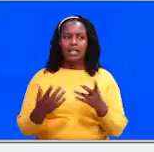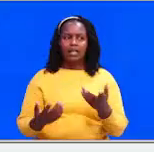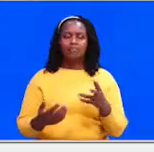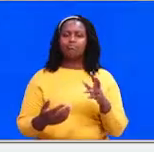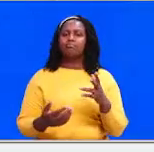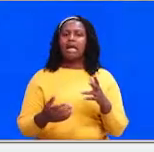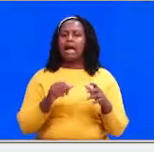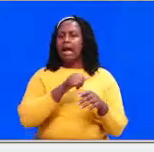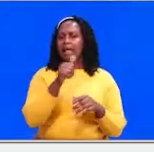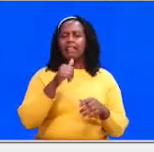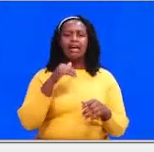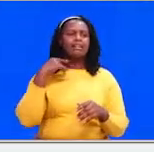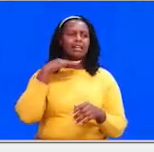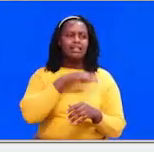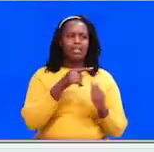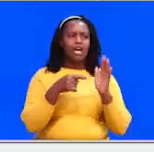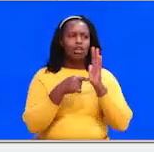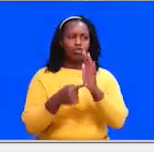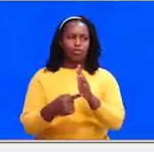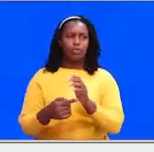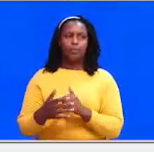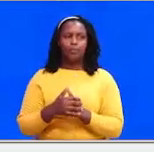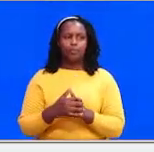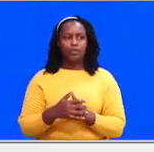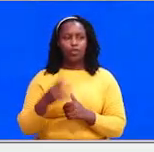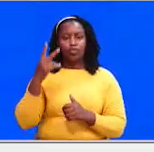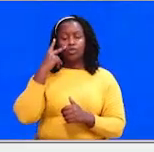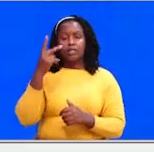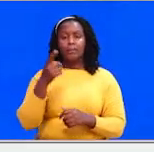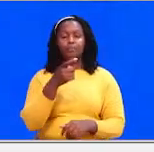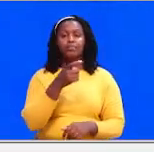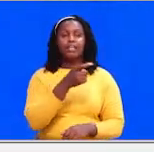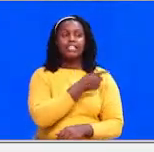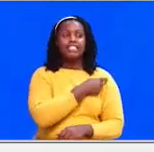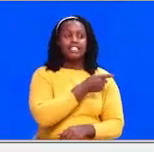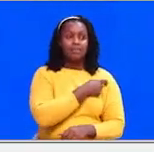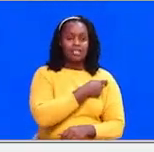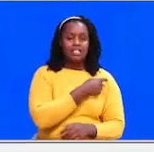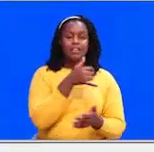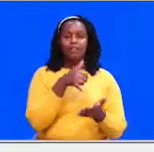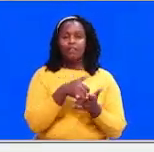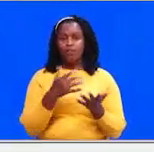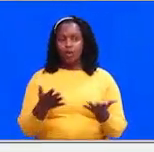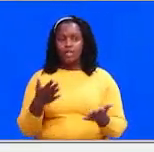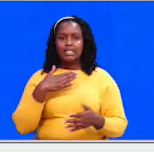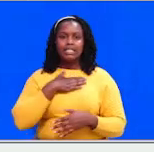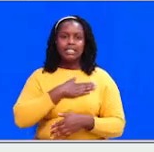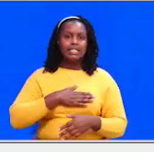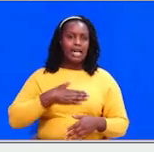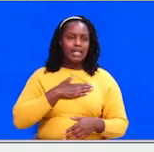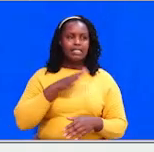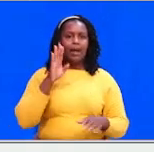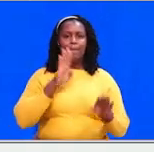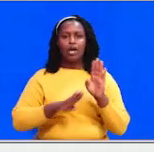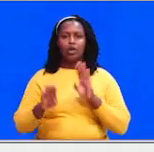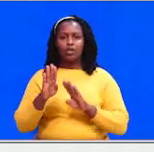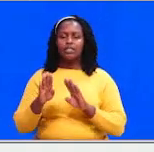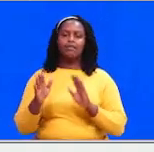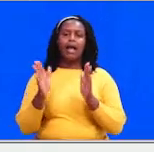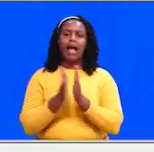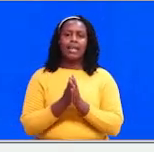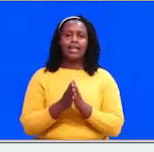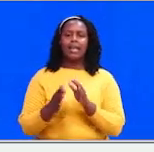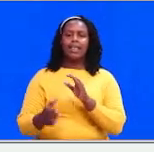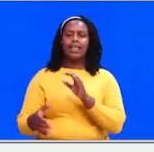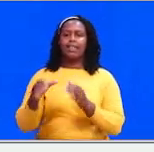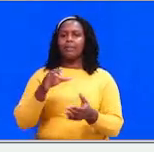So basically, sewage treatment is a combination of science, biology, chemistry, and all that.